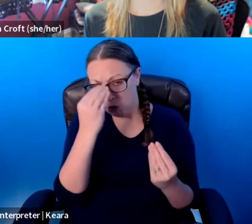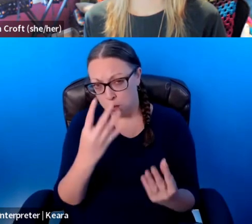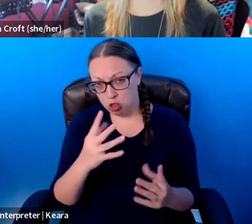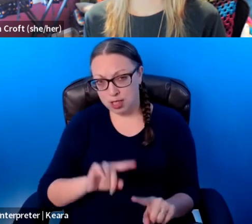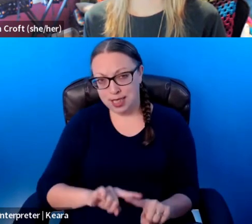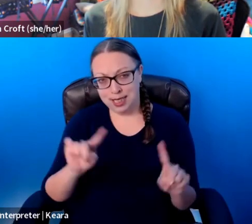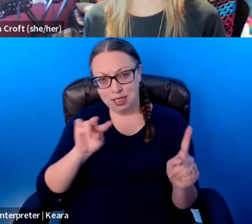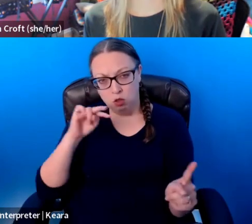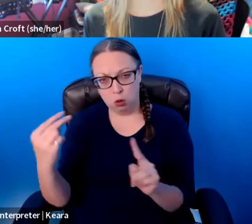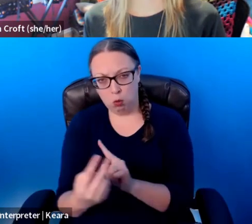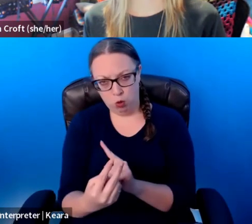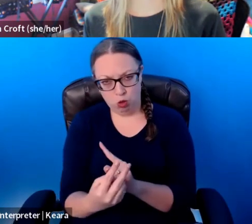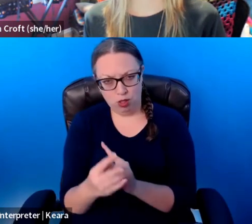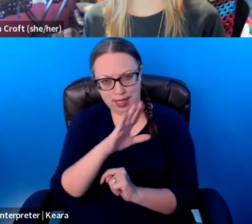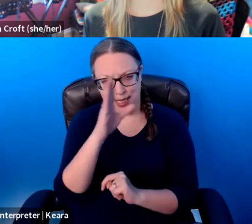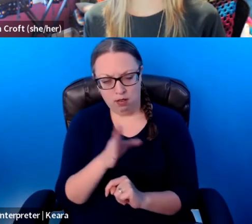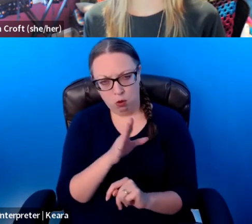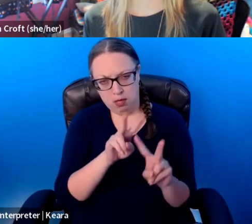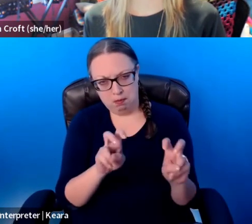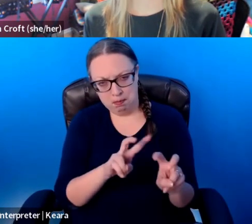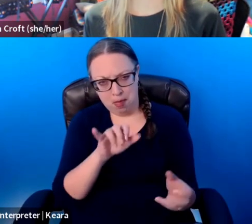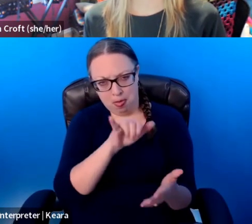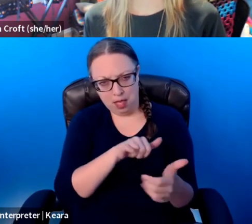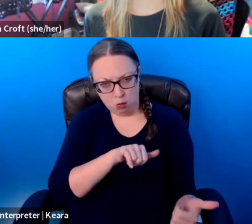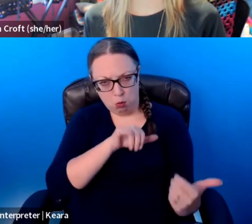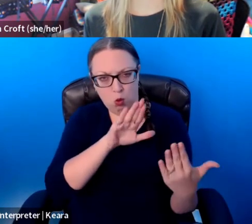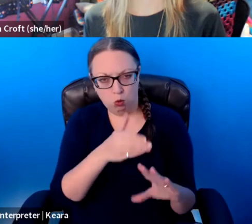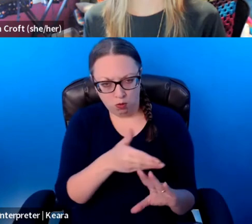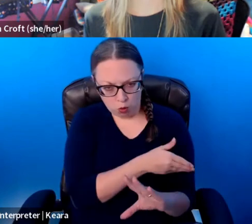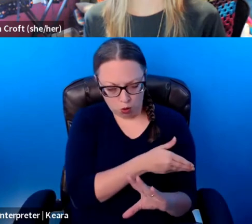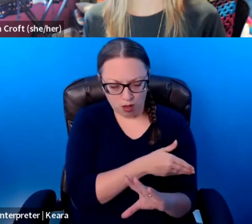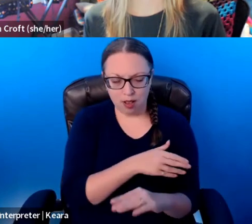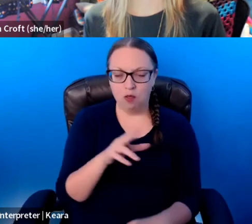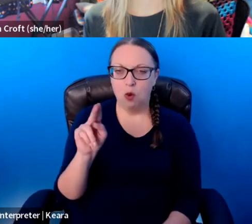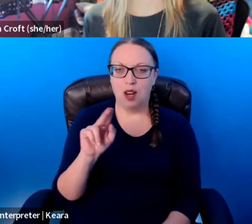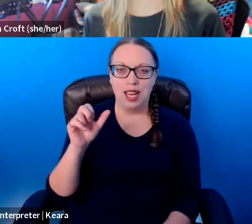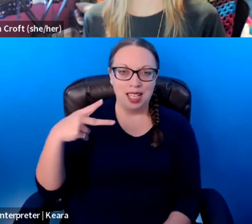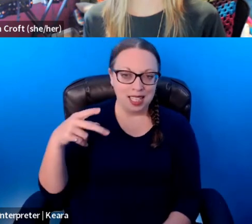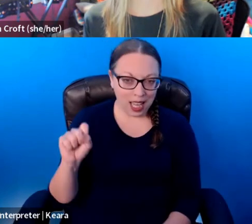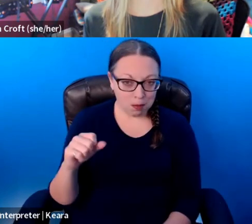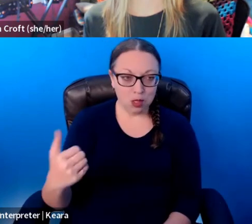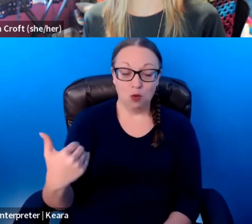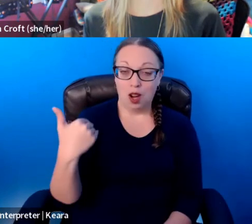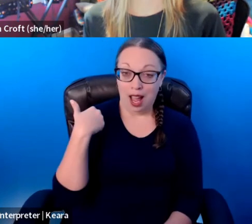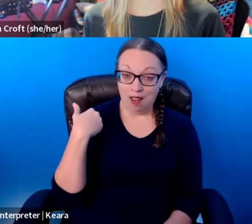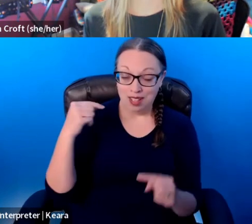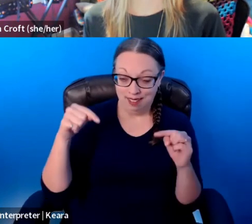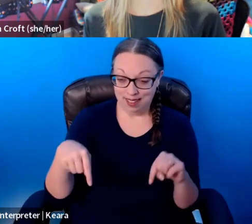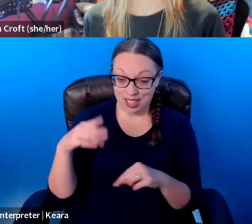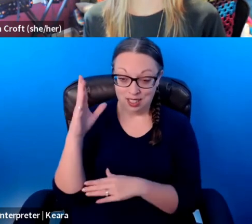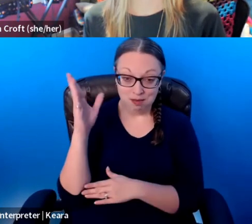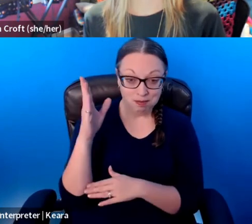been looked at this way before. So I really appreciate that. I appreciate NCAPS for having these webinars, for allowing me the